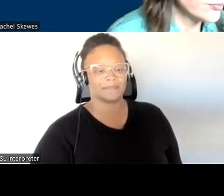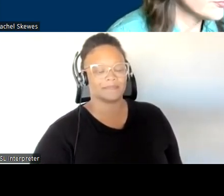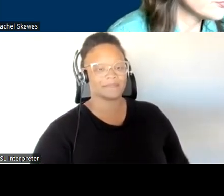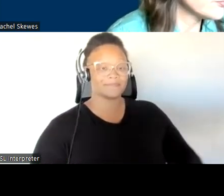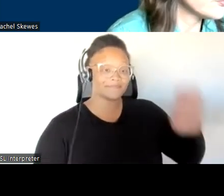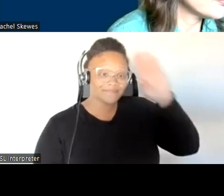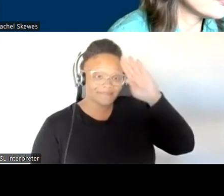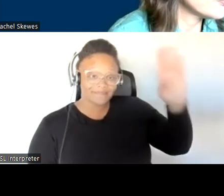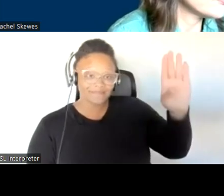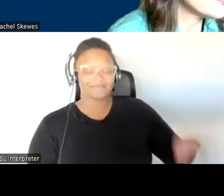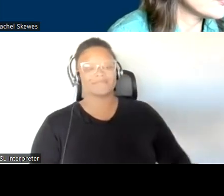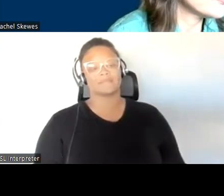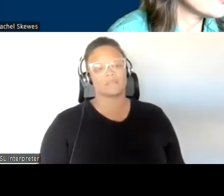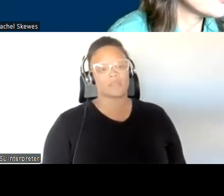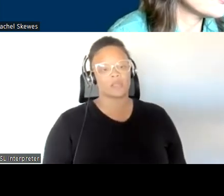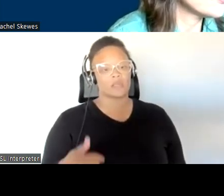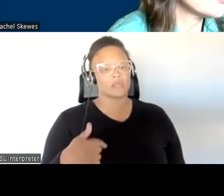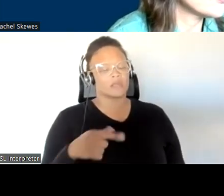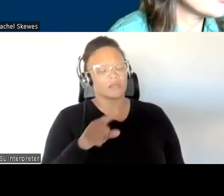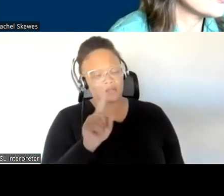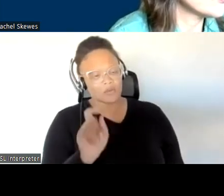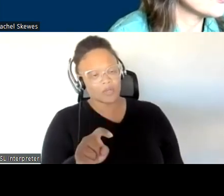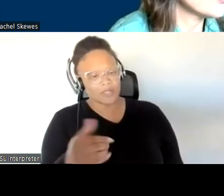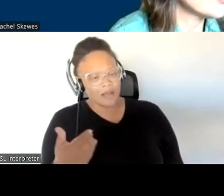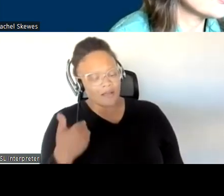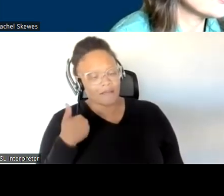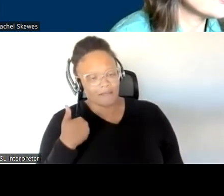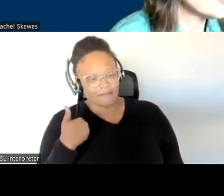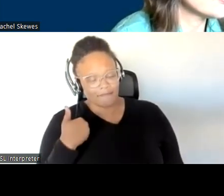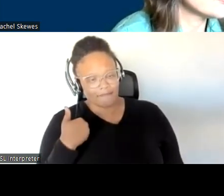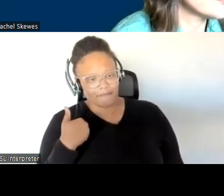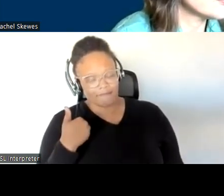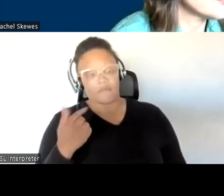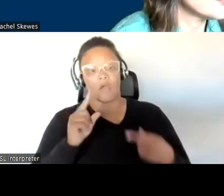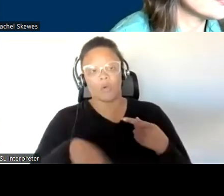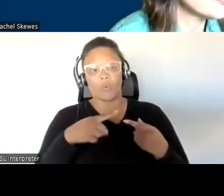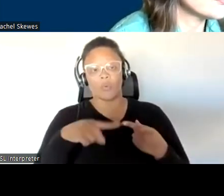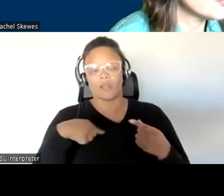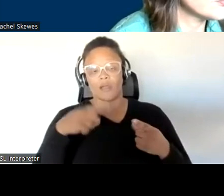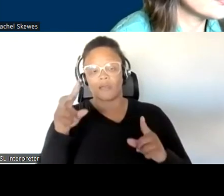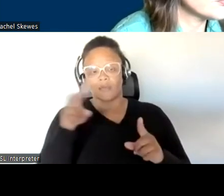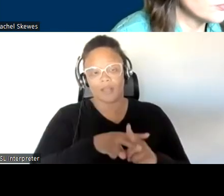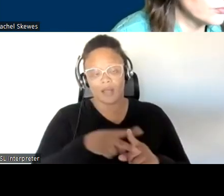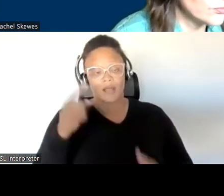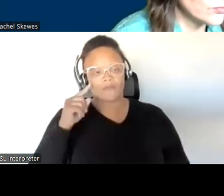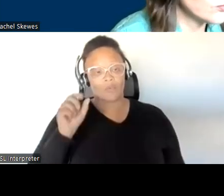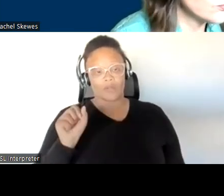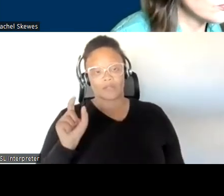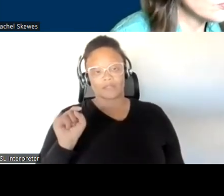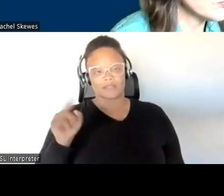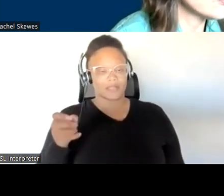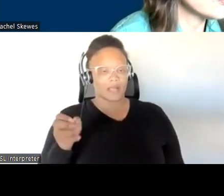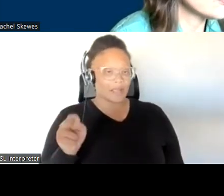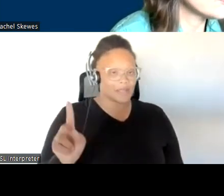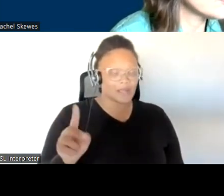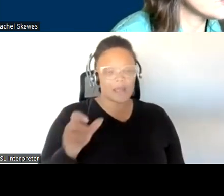Hi. The question I have is when I apply for the stipend, I'm not sure